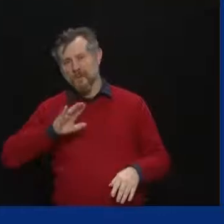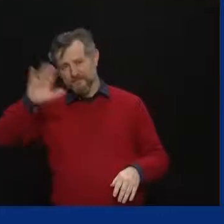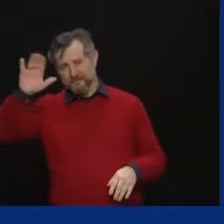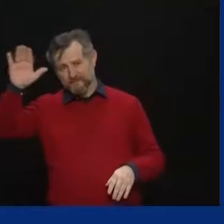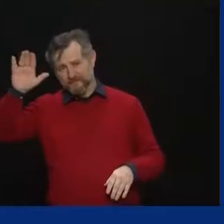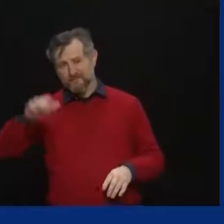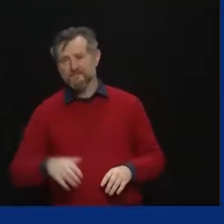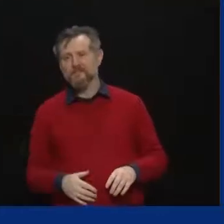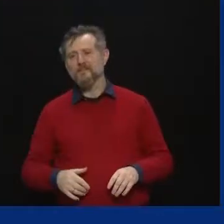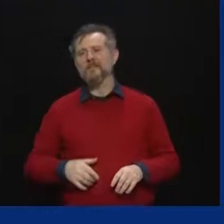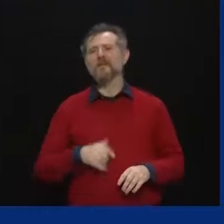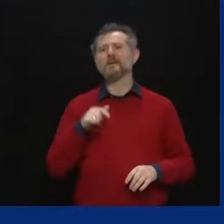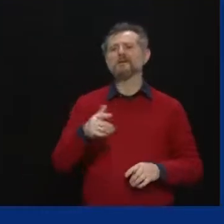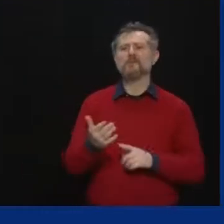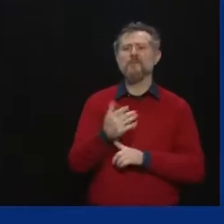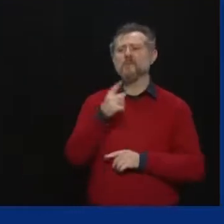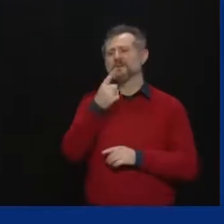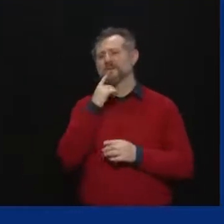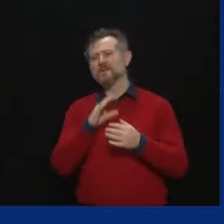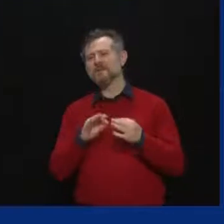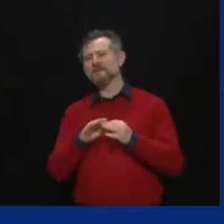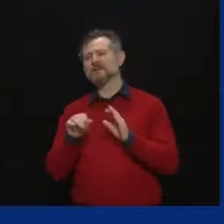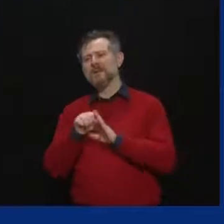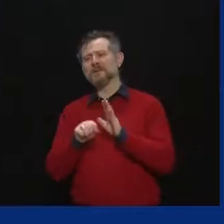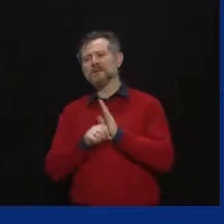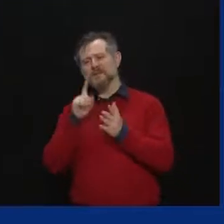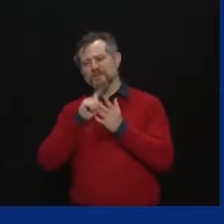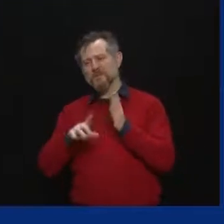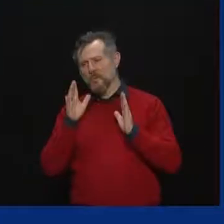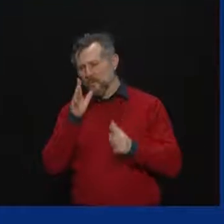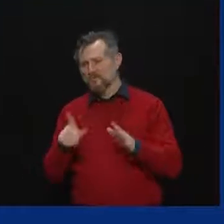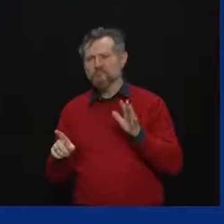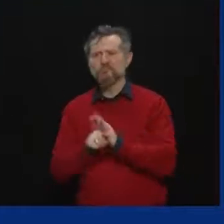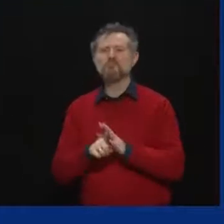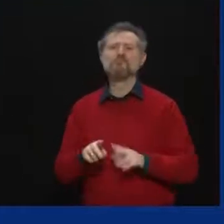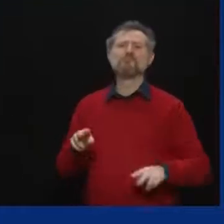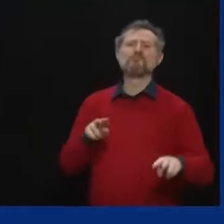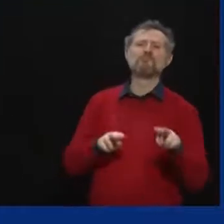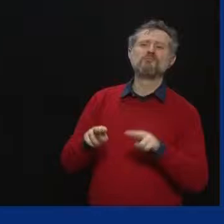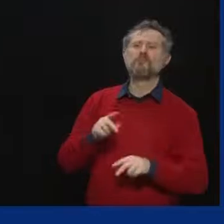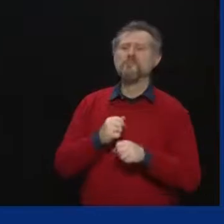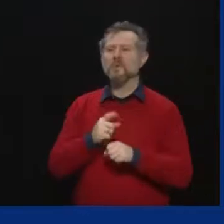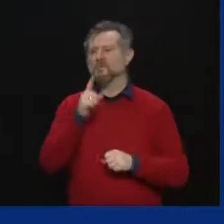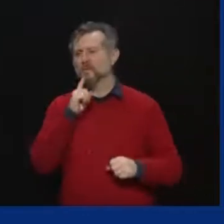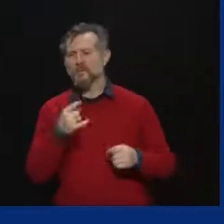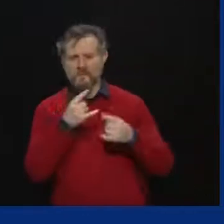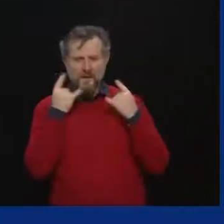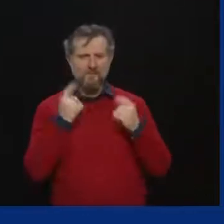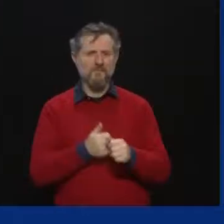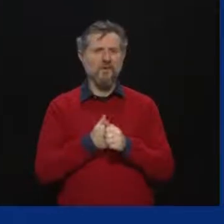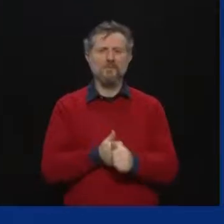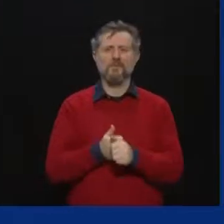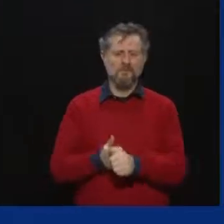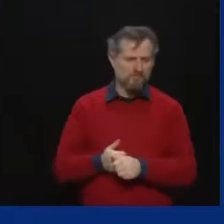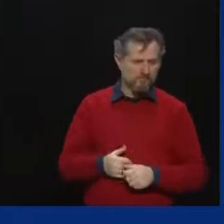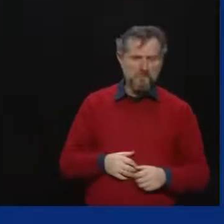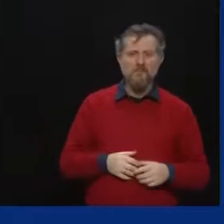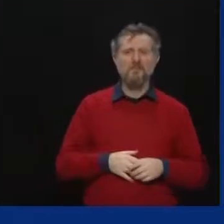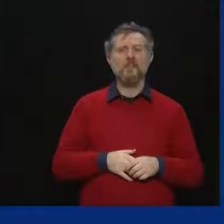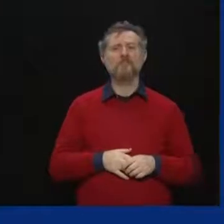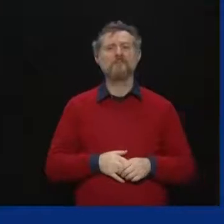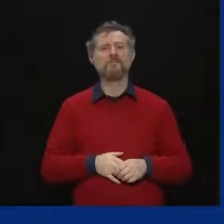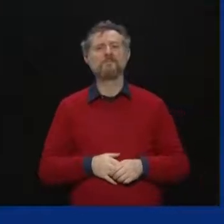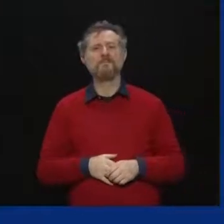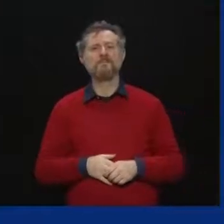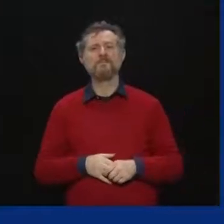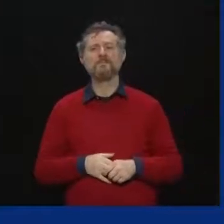you said that state inspectors would be doing spot checks around the state to ensure that the mask or vax mandates are being enforced.